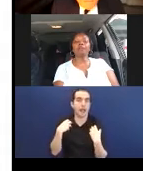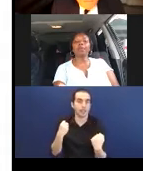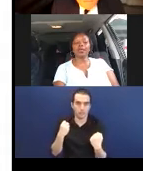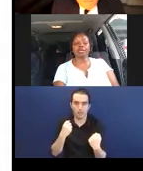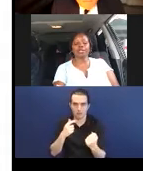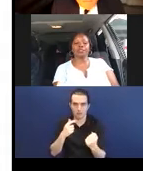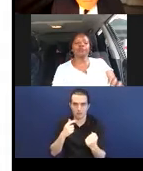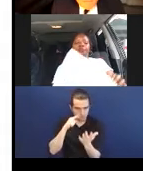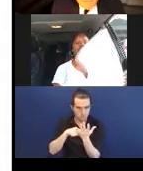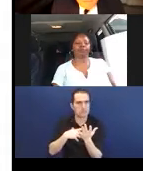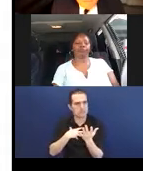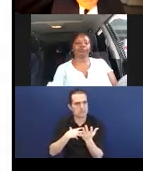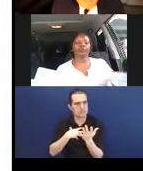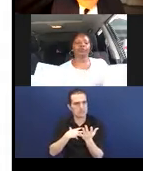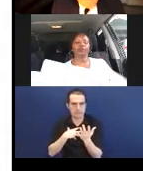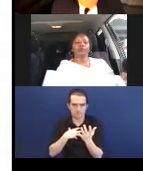their impairments.